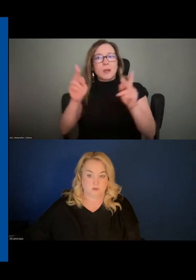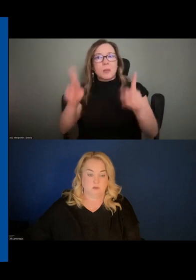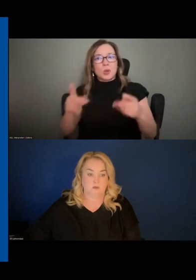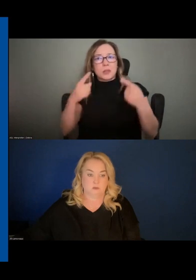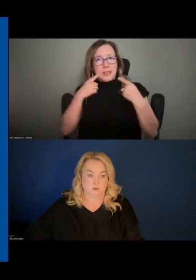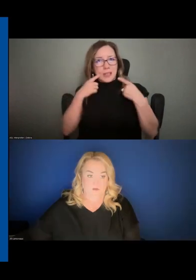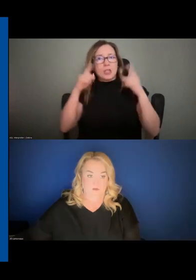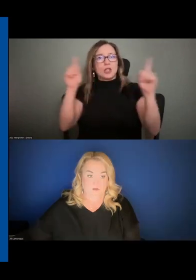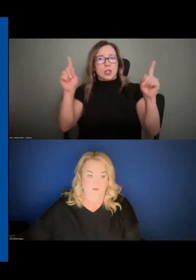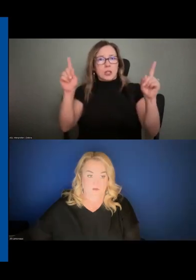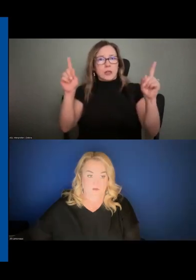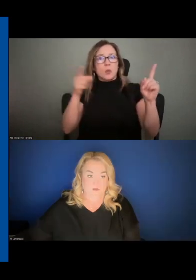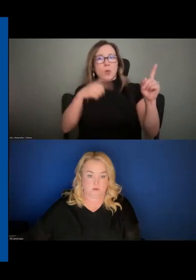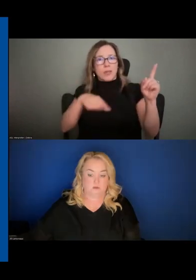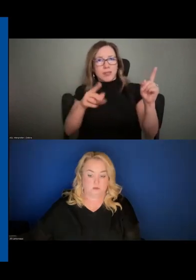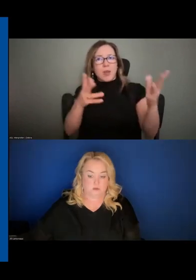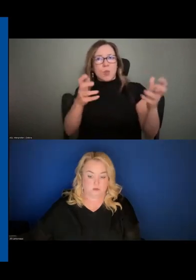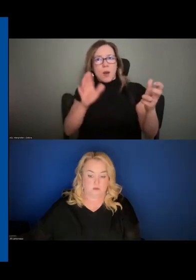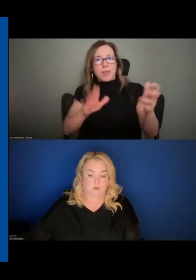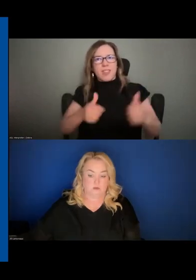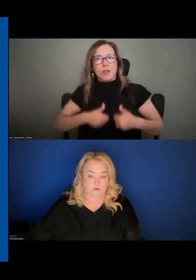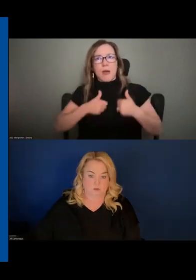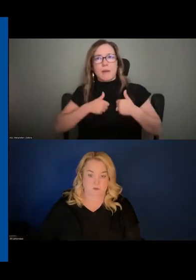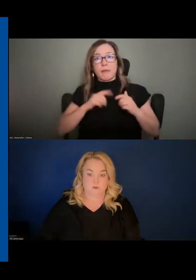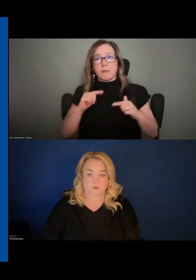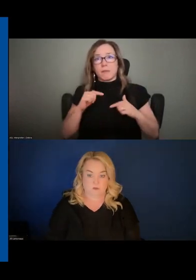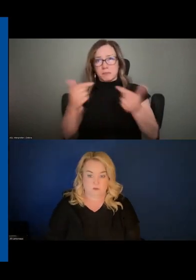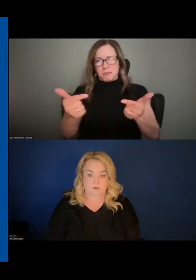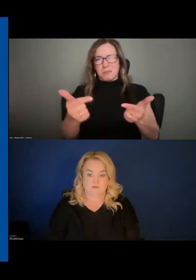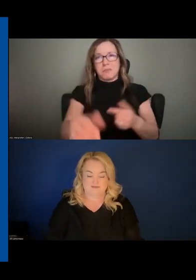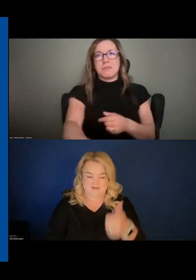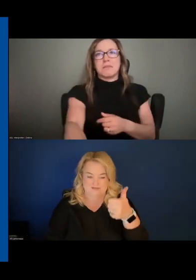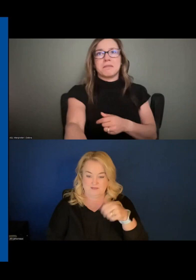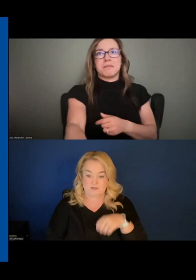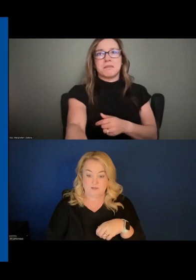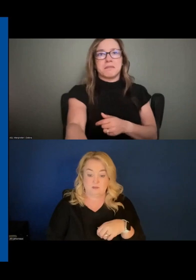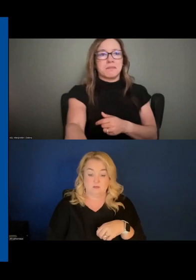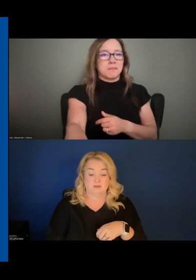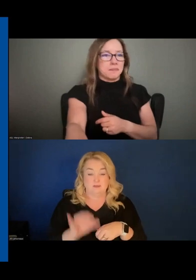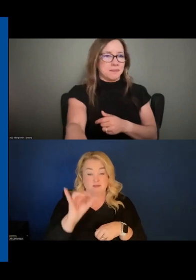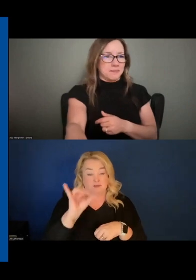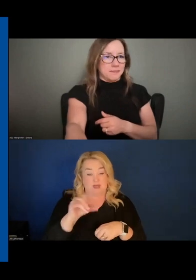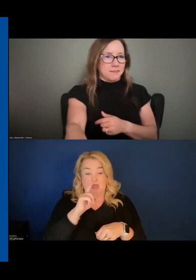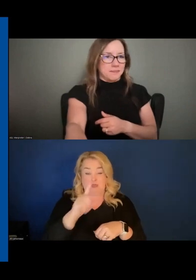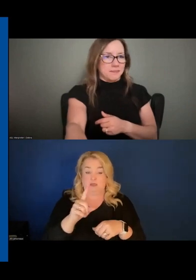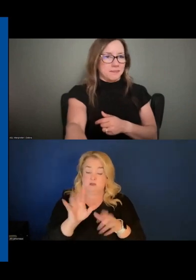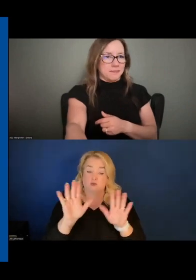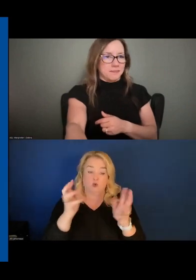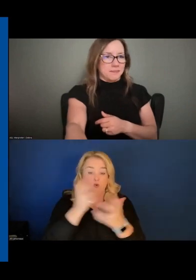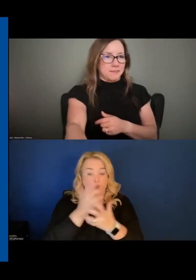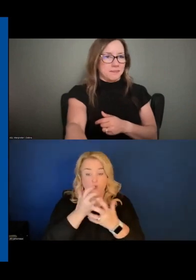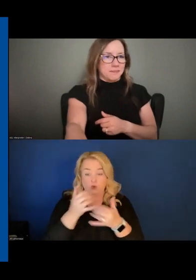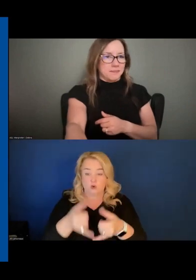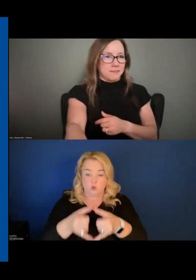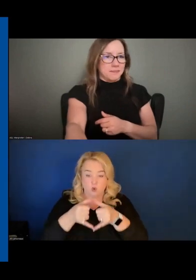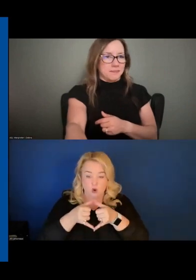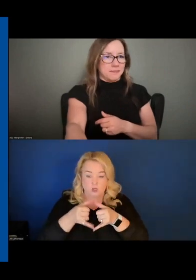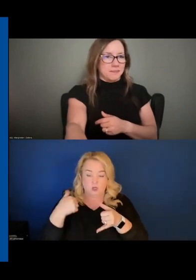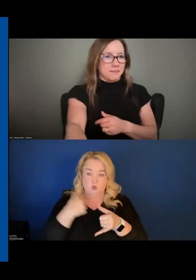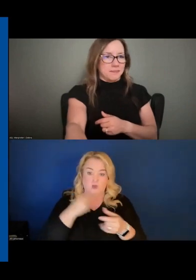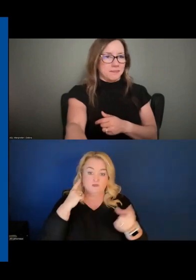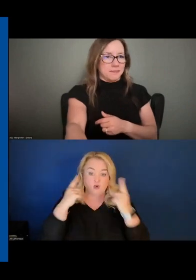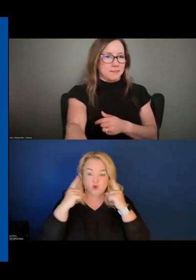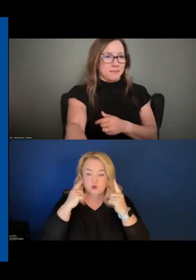achieve what it is they want in their lives. That can be very rewarding, and we have heard so